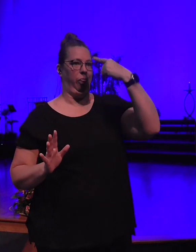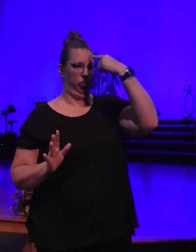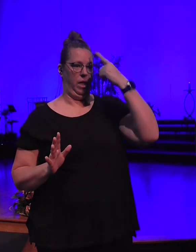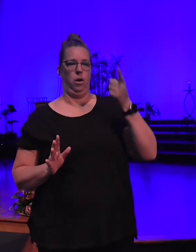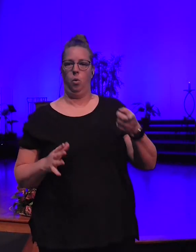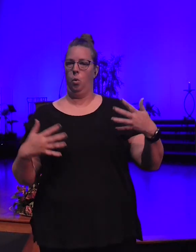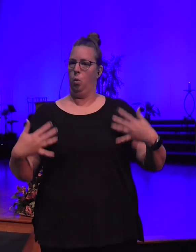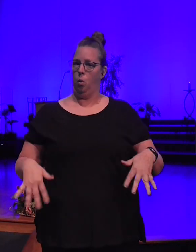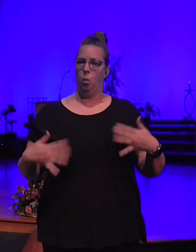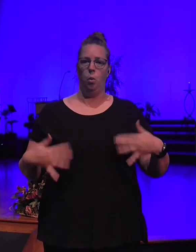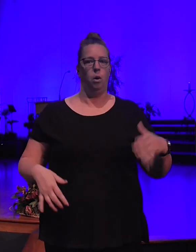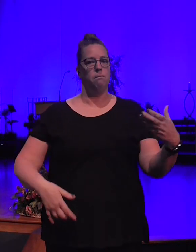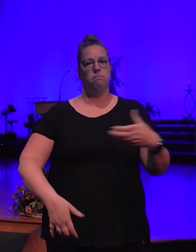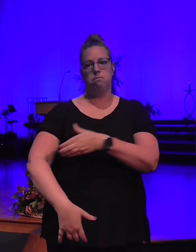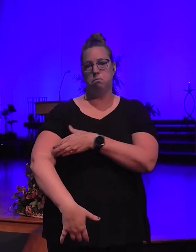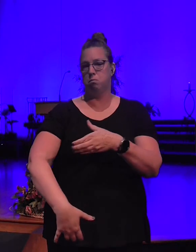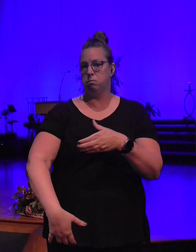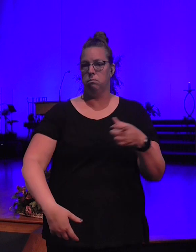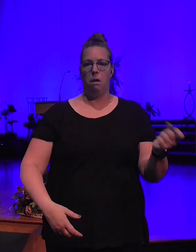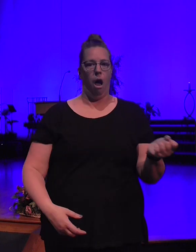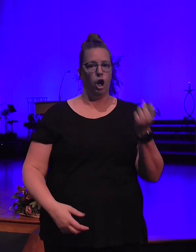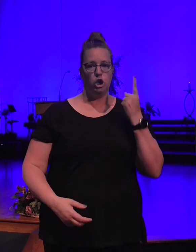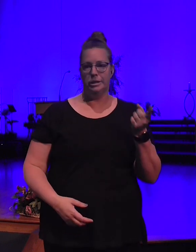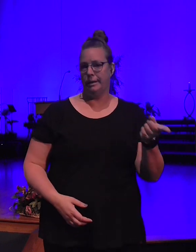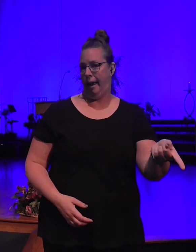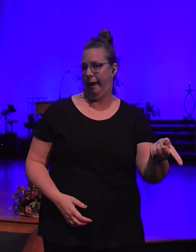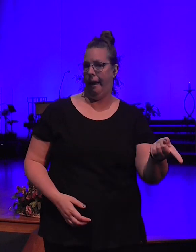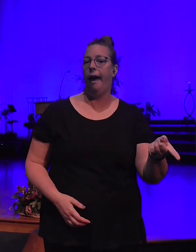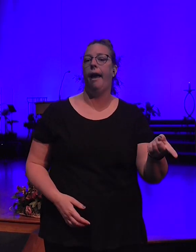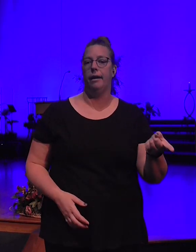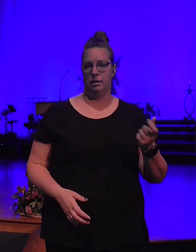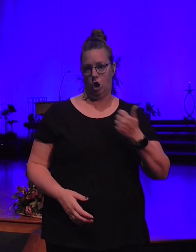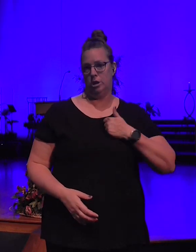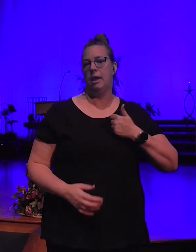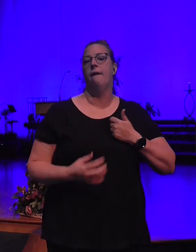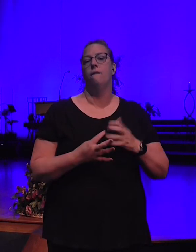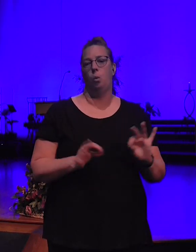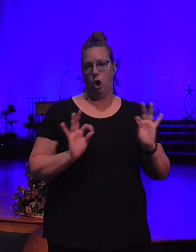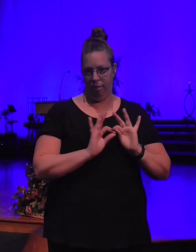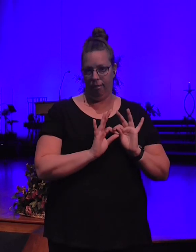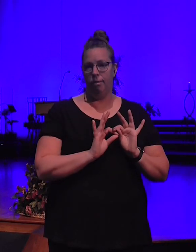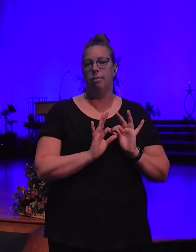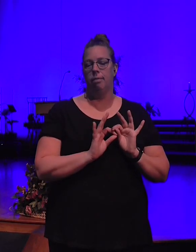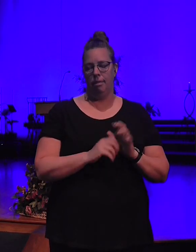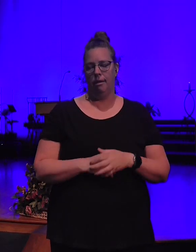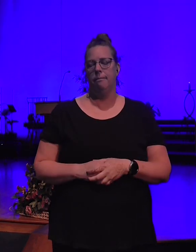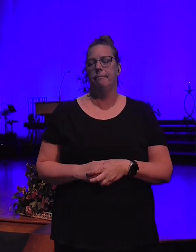a person who understood what her self-worth was all about.